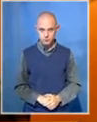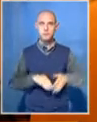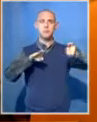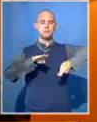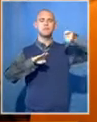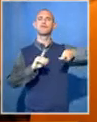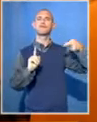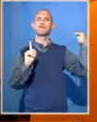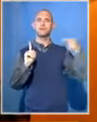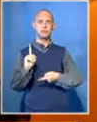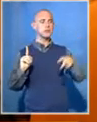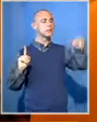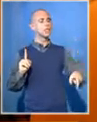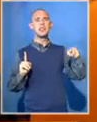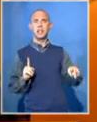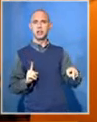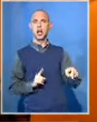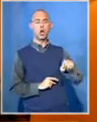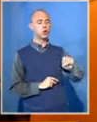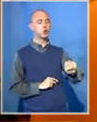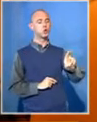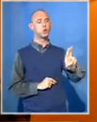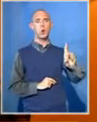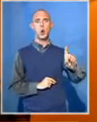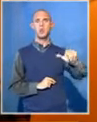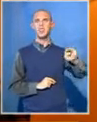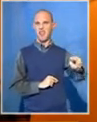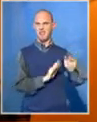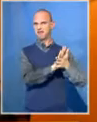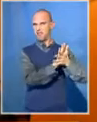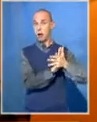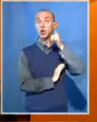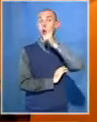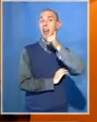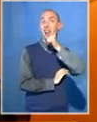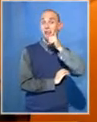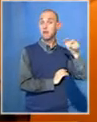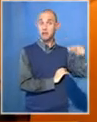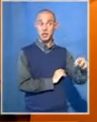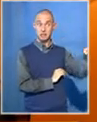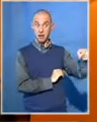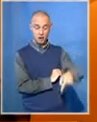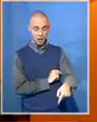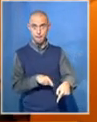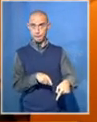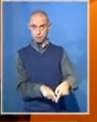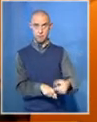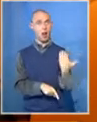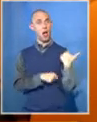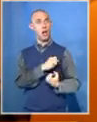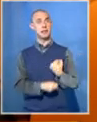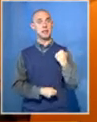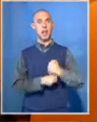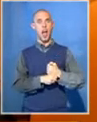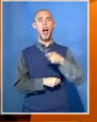of Sudan, Omar Al-Bashir, after his arrival in South Africa on the 13th of June 2015,